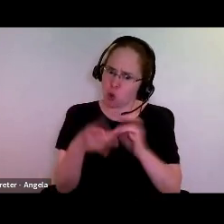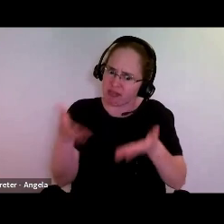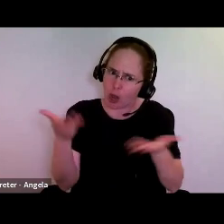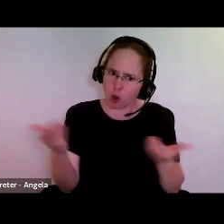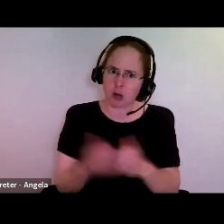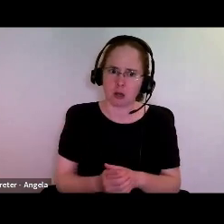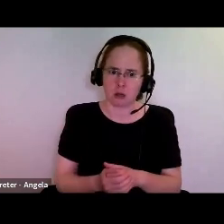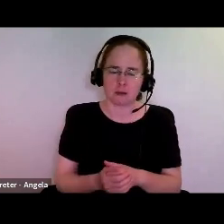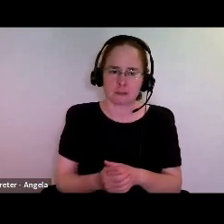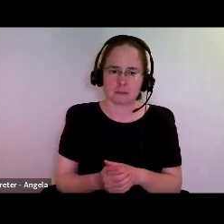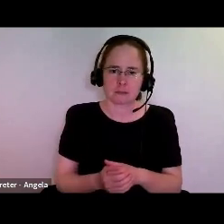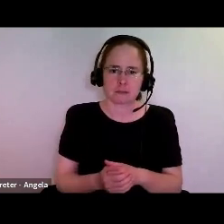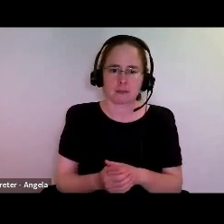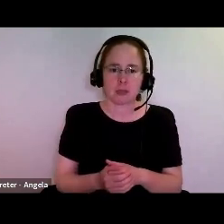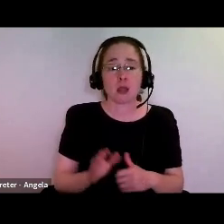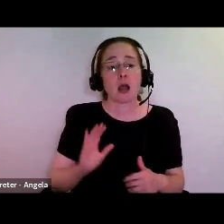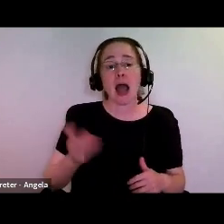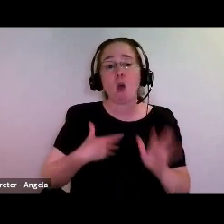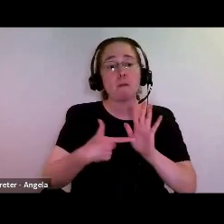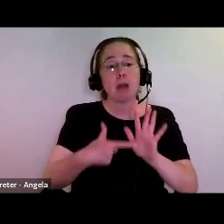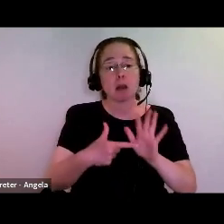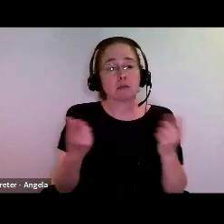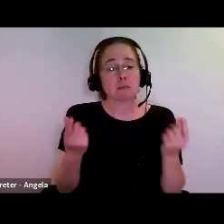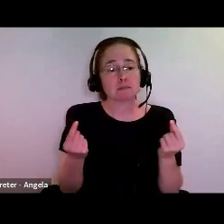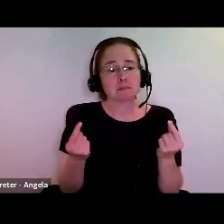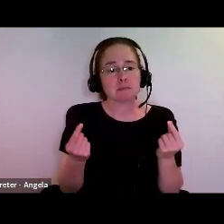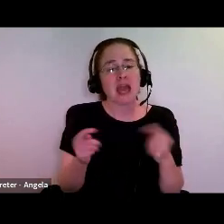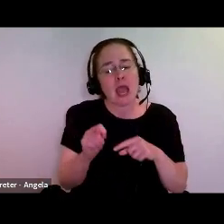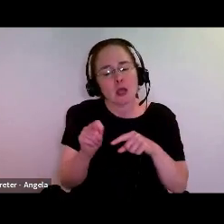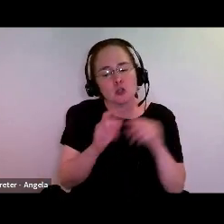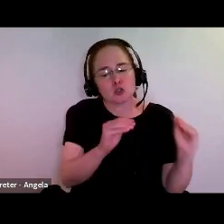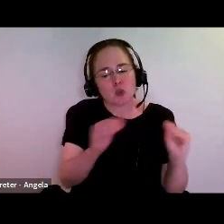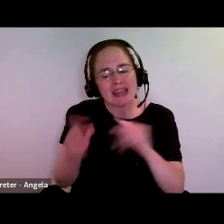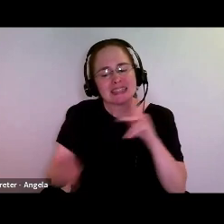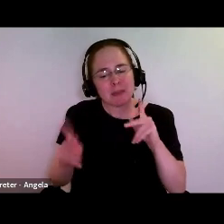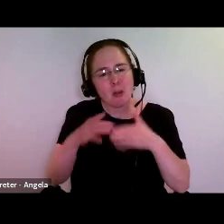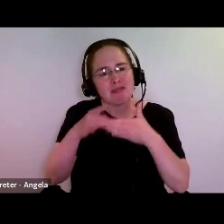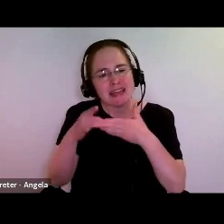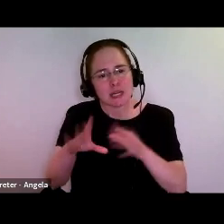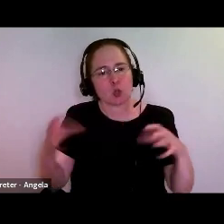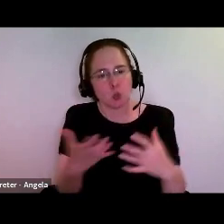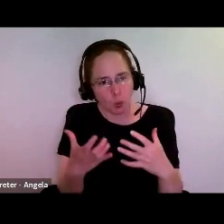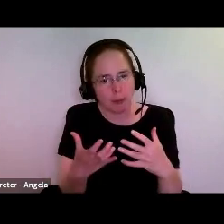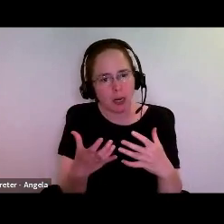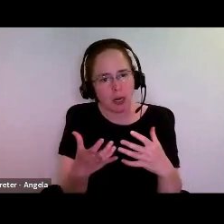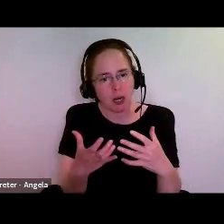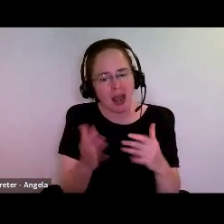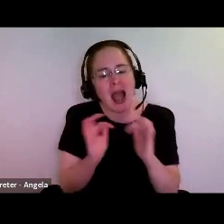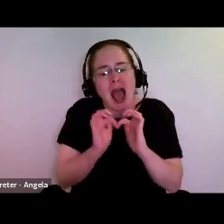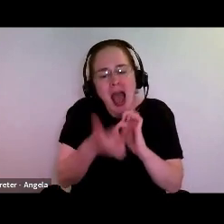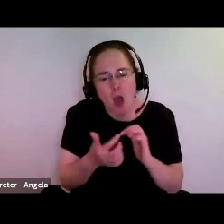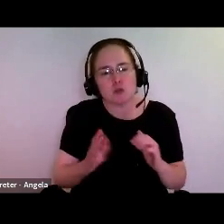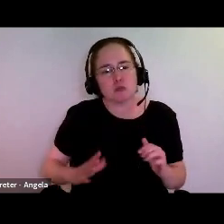there. And what our model does is train the people who are going to be leading the group how to